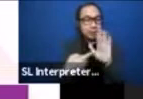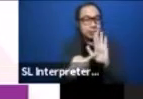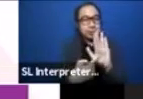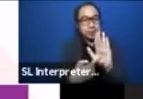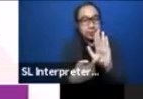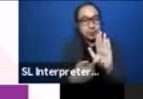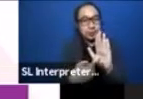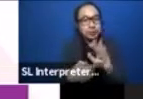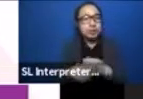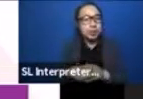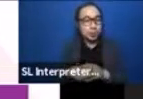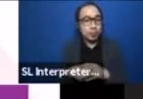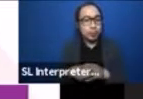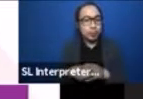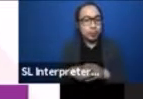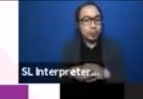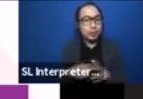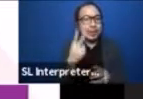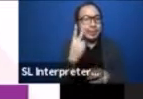66%, you can see the